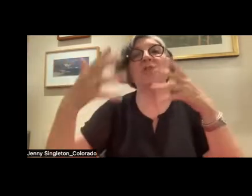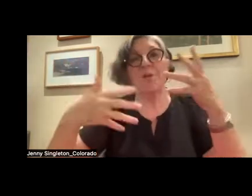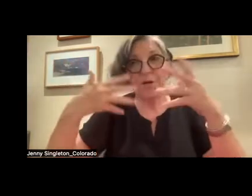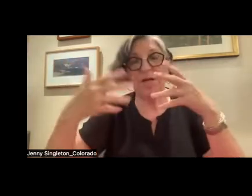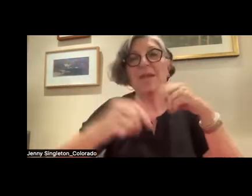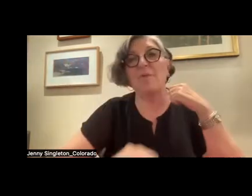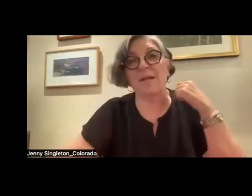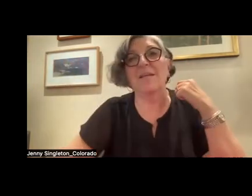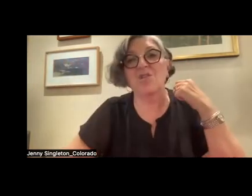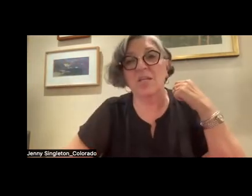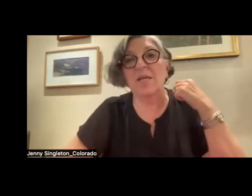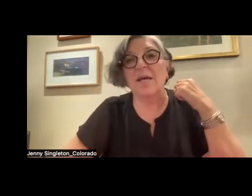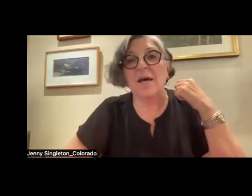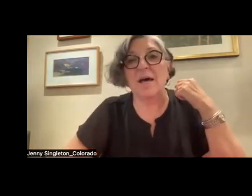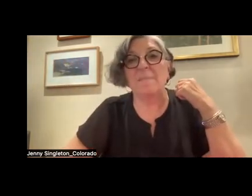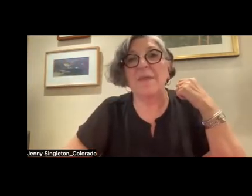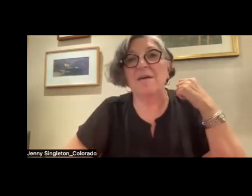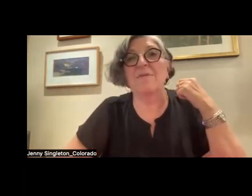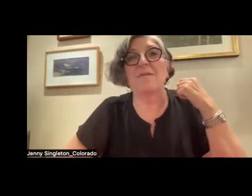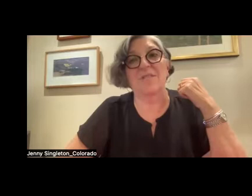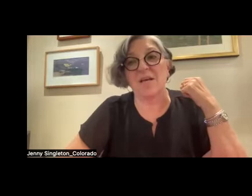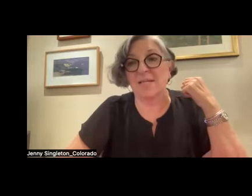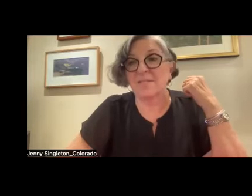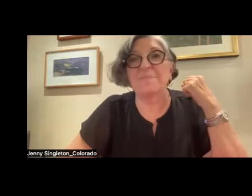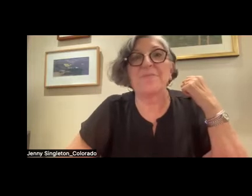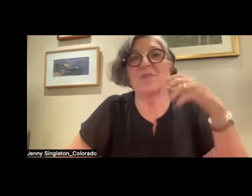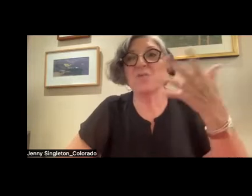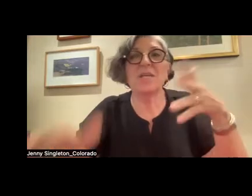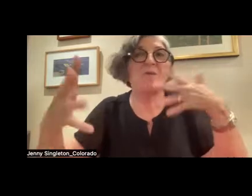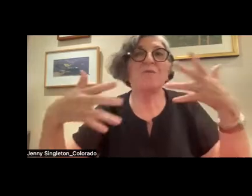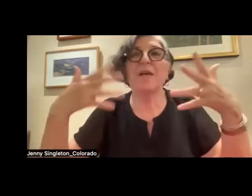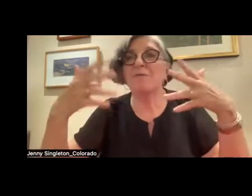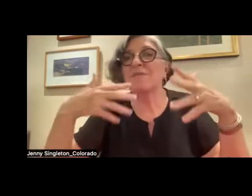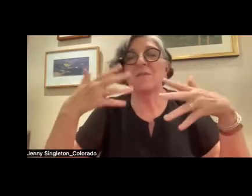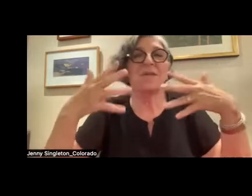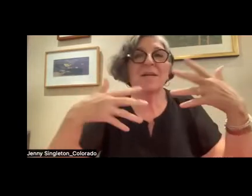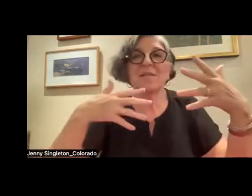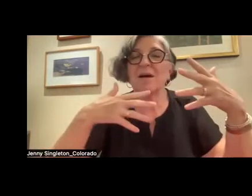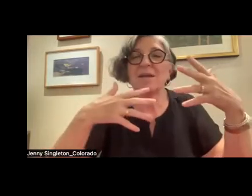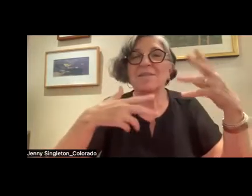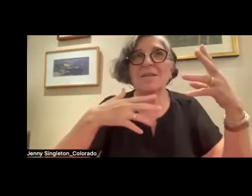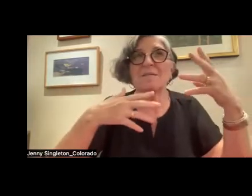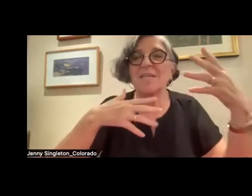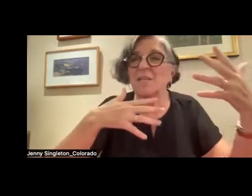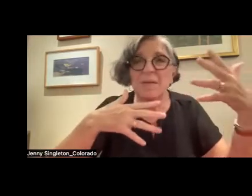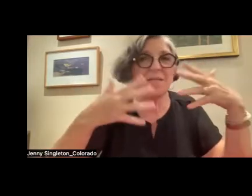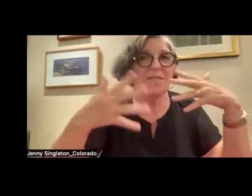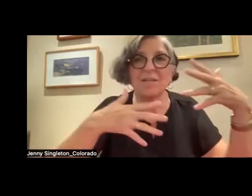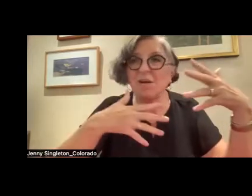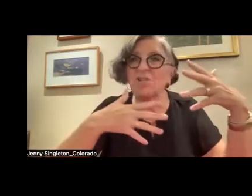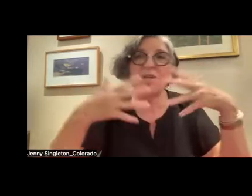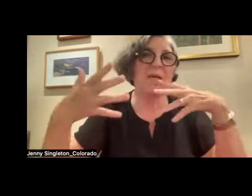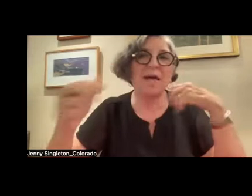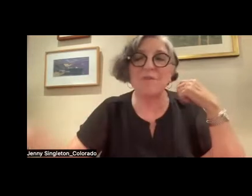are slower in their recognition of signs. So I just wanted to give you a flavor of some of the database